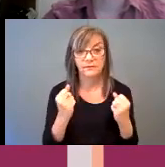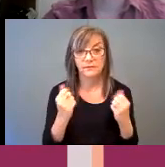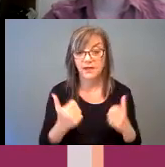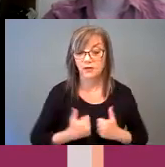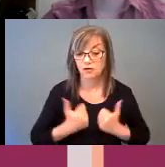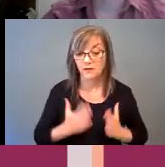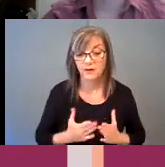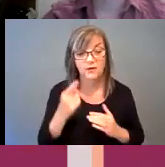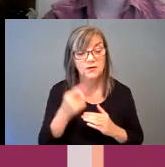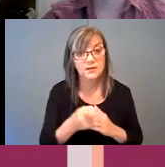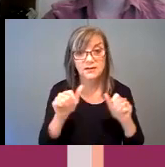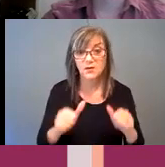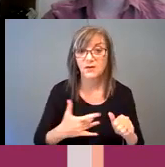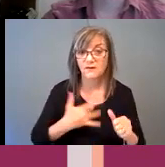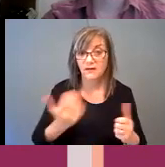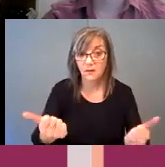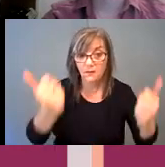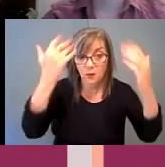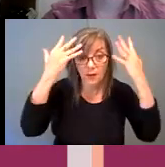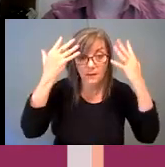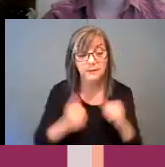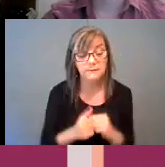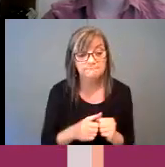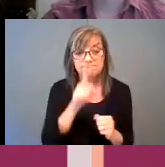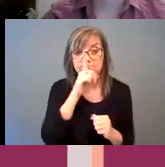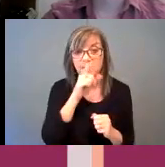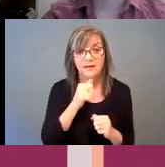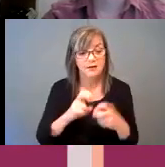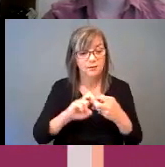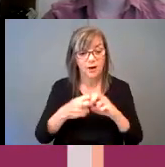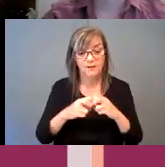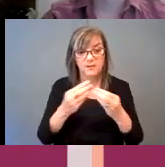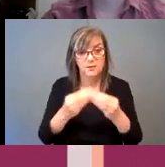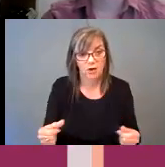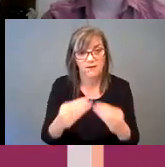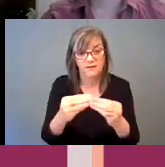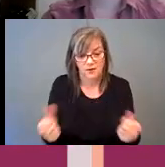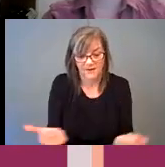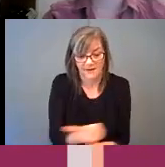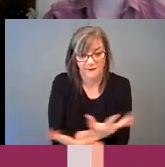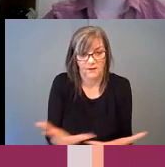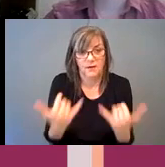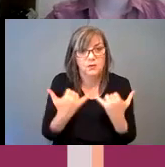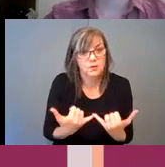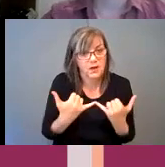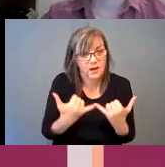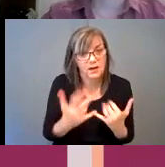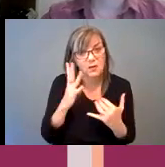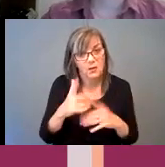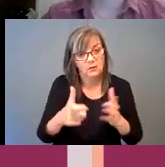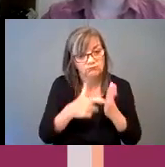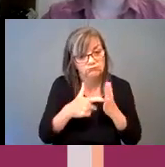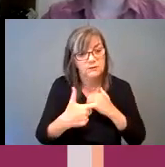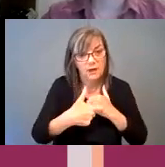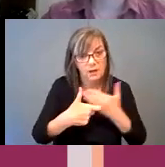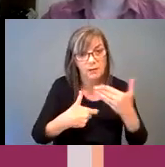this can be overwhelming. We don't have to solve every problem right away. Let's take the time to sort things out together and decide which thing